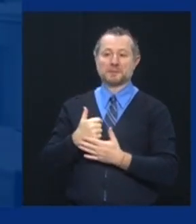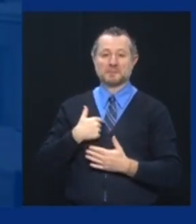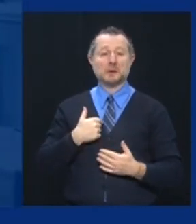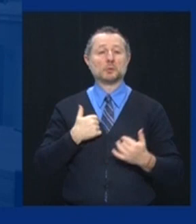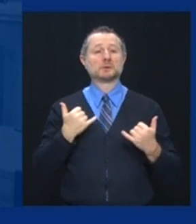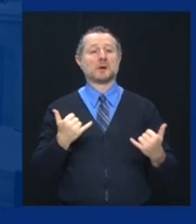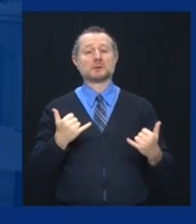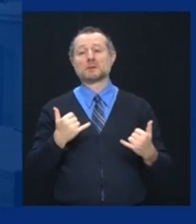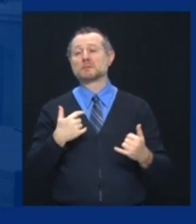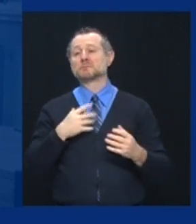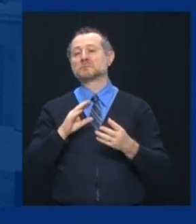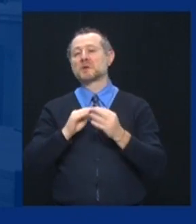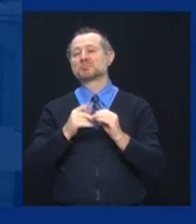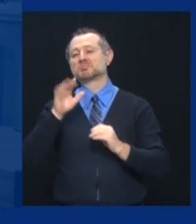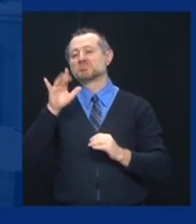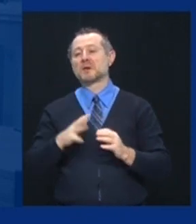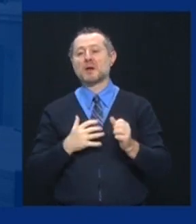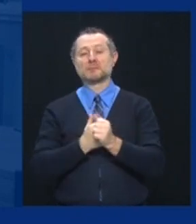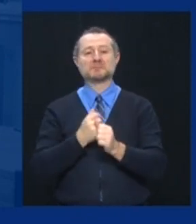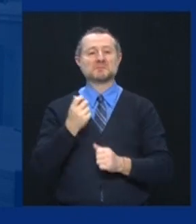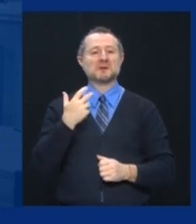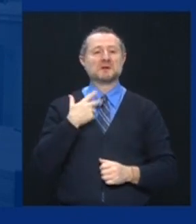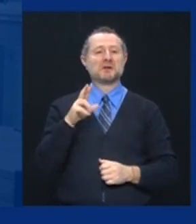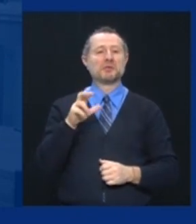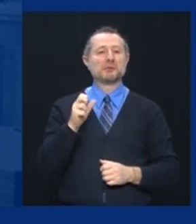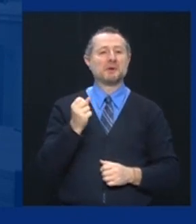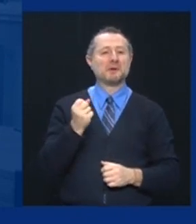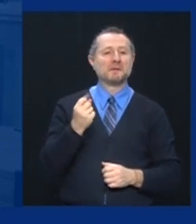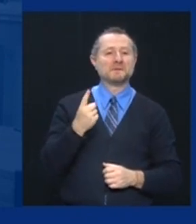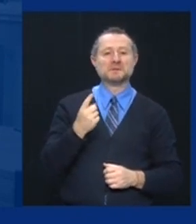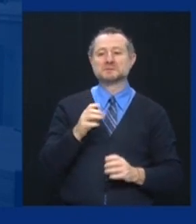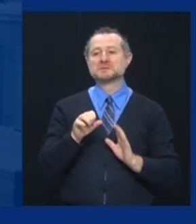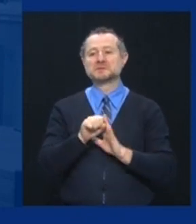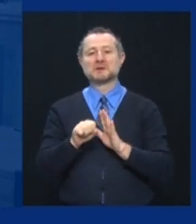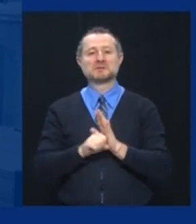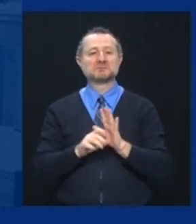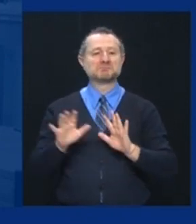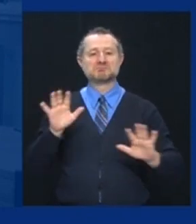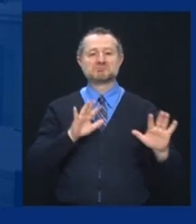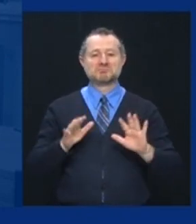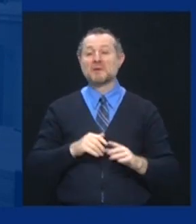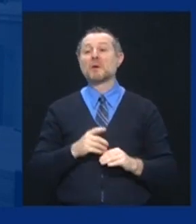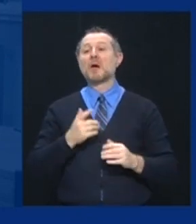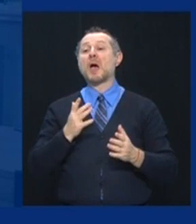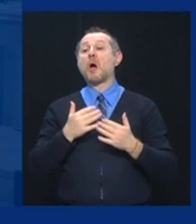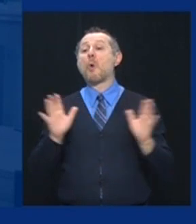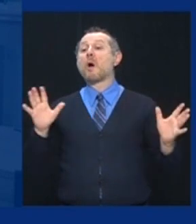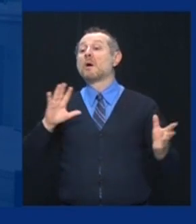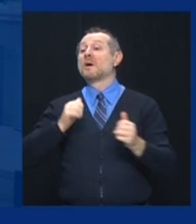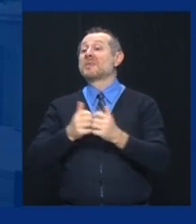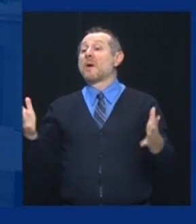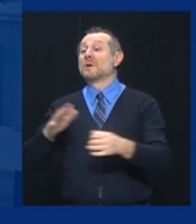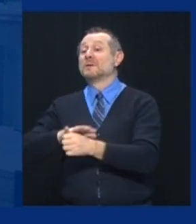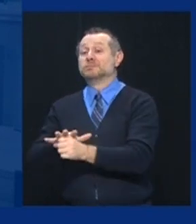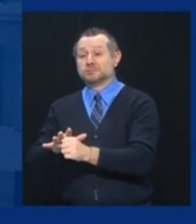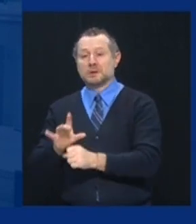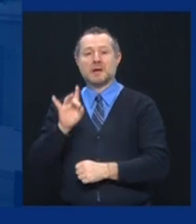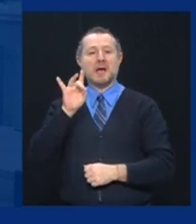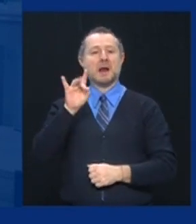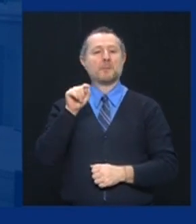Here are the numbers. Statewide positivity without microclusters, 8.21. With microclusters, 8.3.